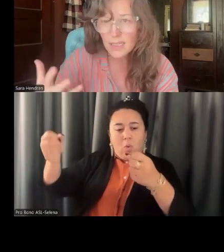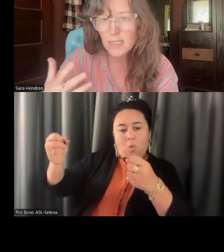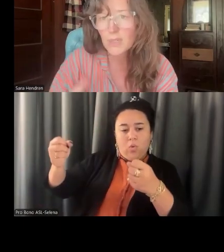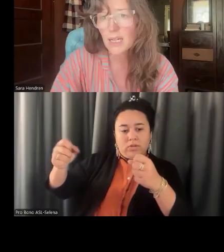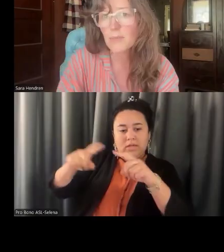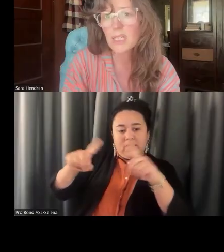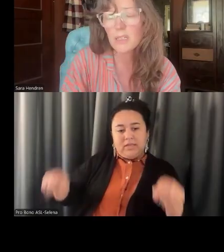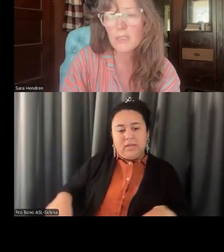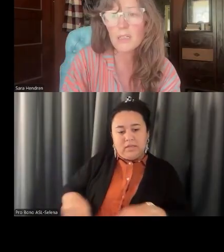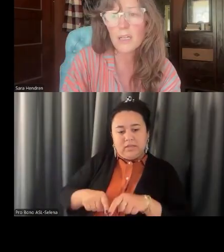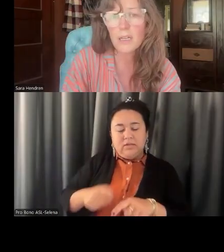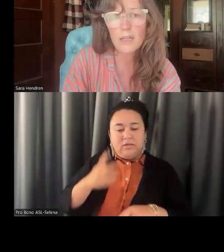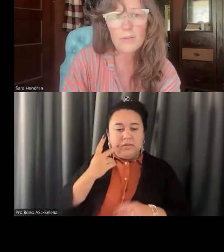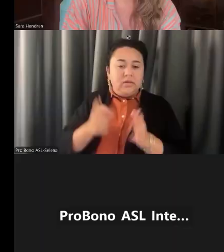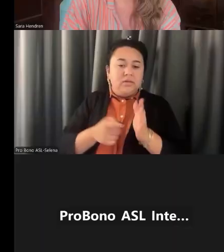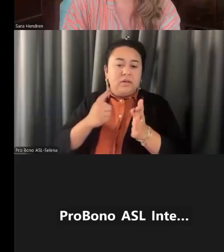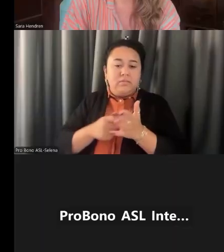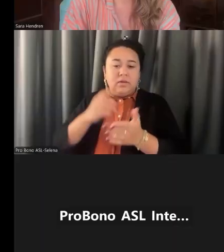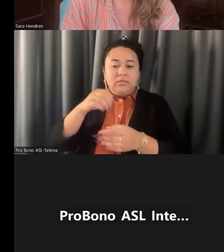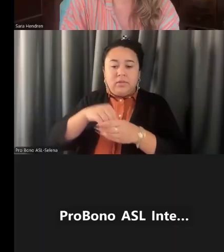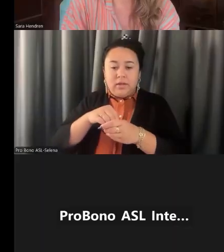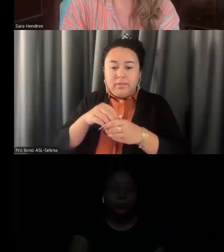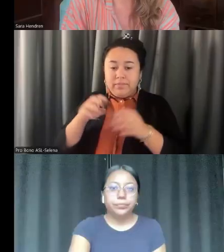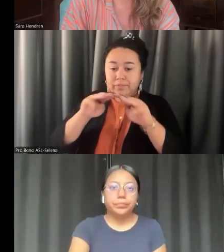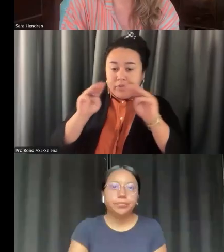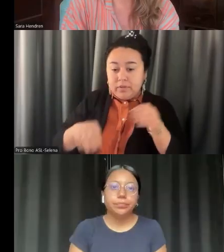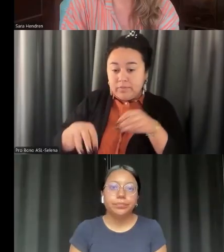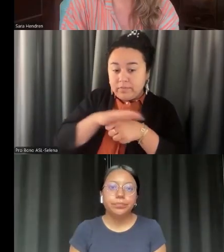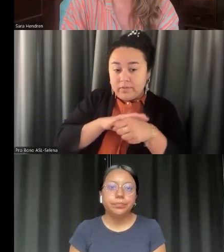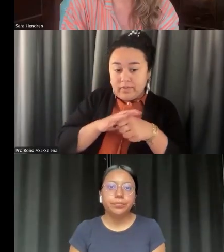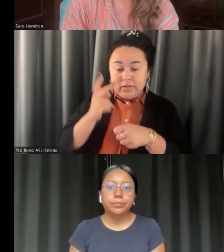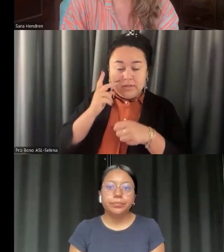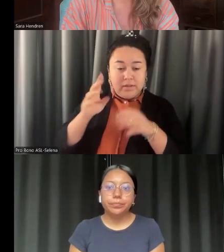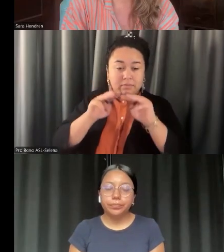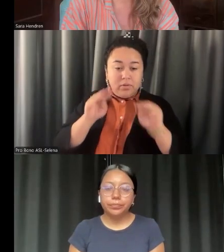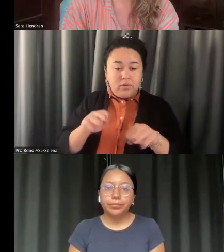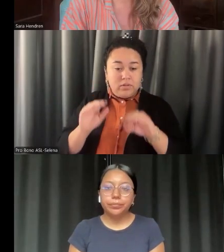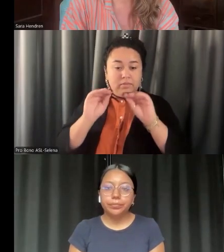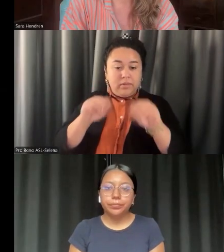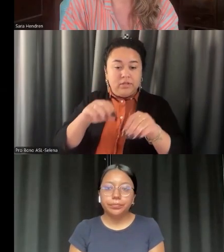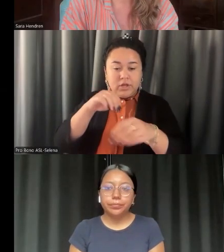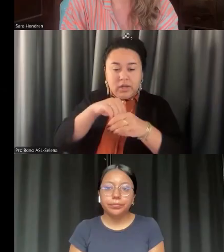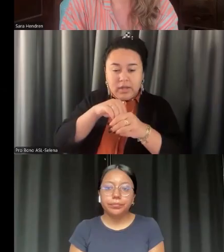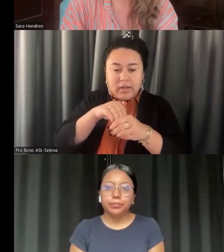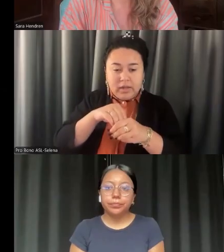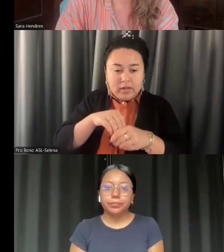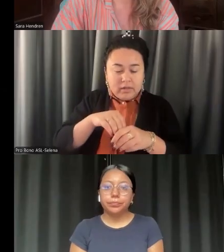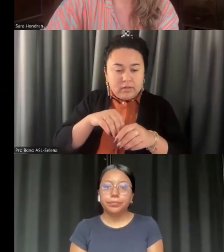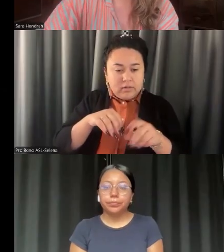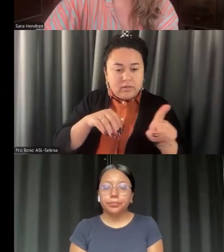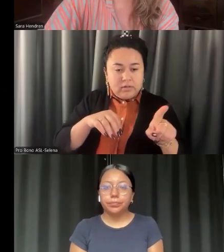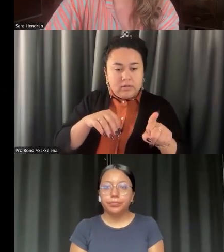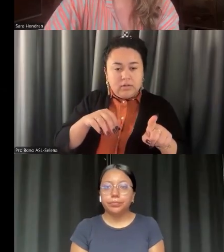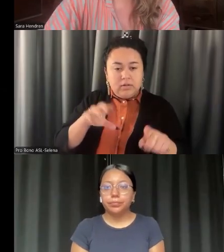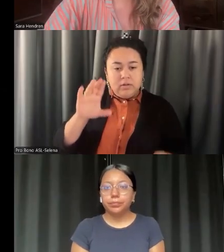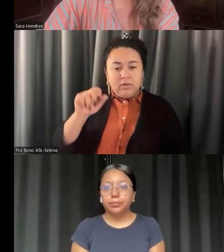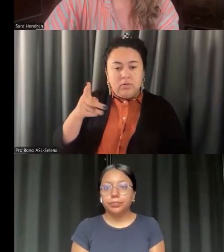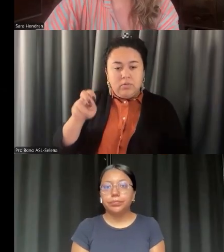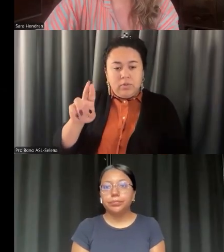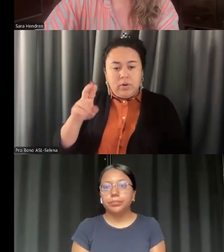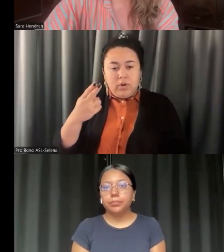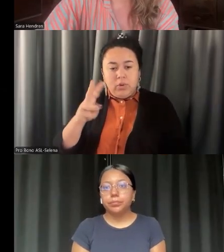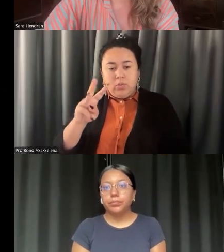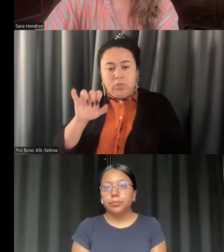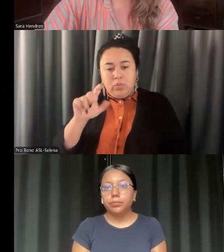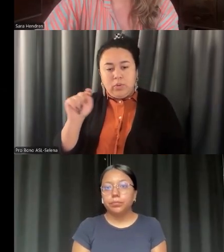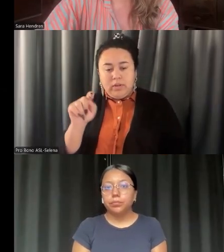You can see it sometimes in museum environments. I've got the museum installation shown here from the Cooper Hewitt and